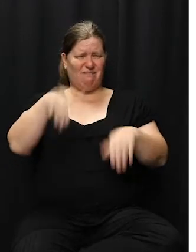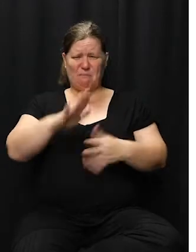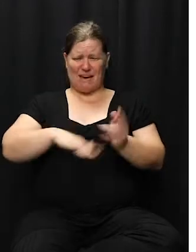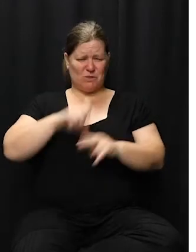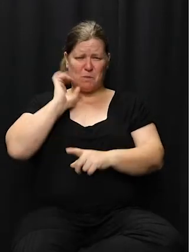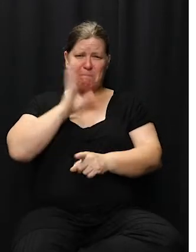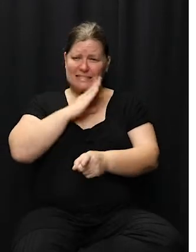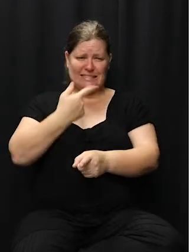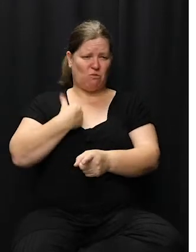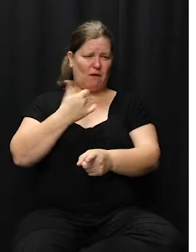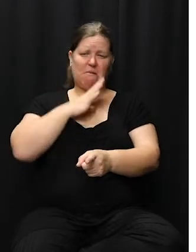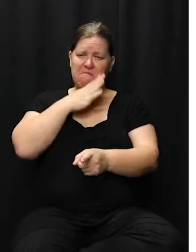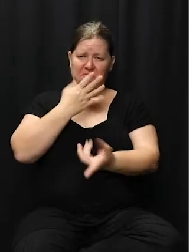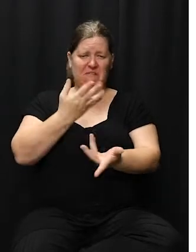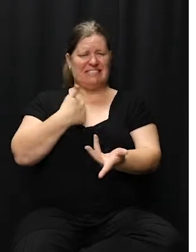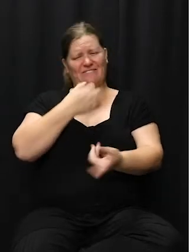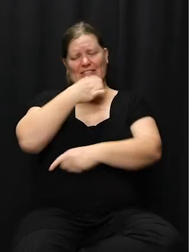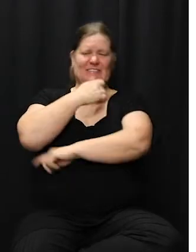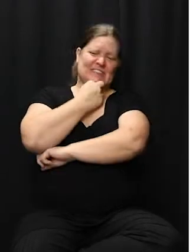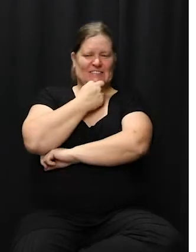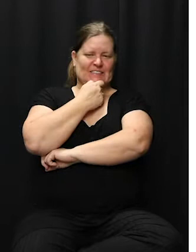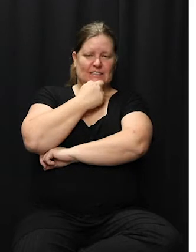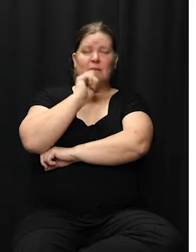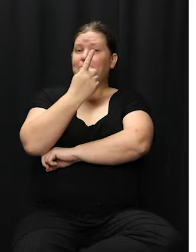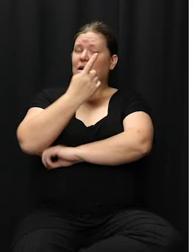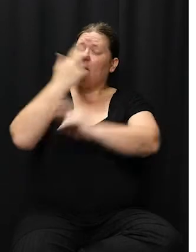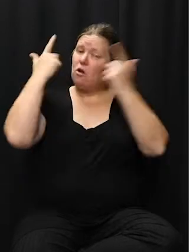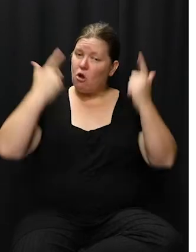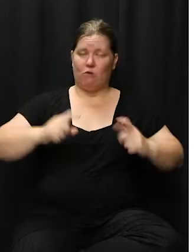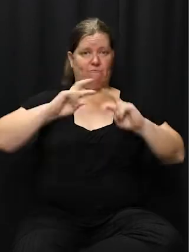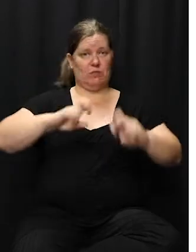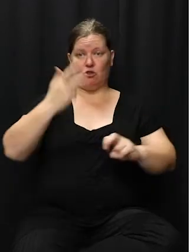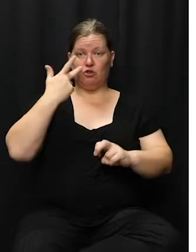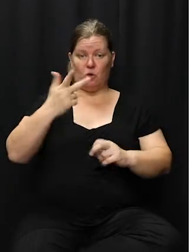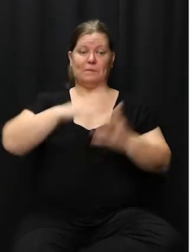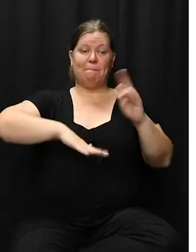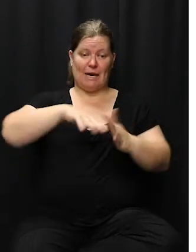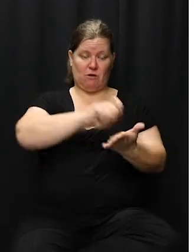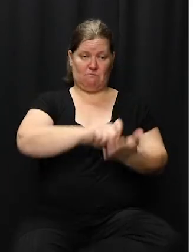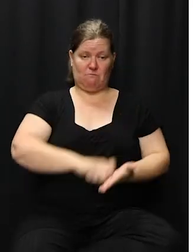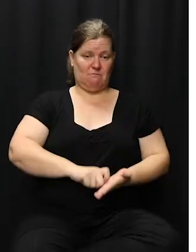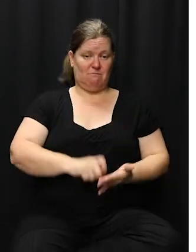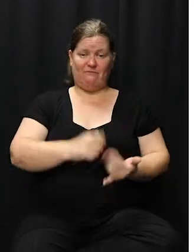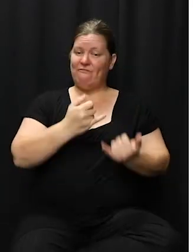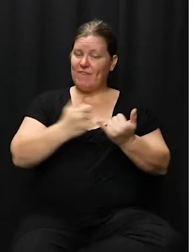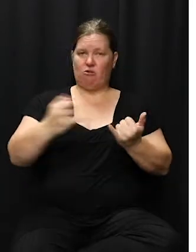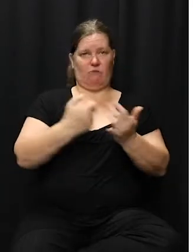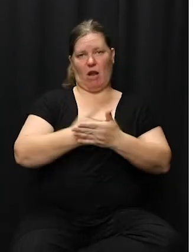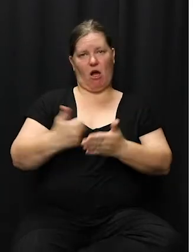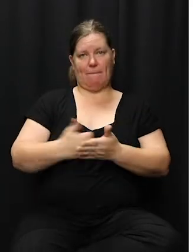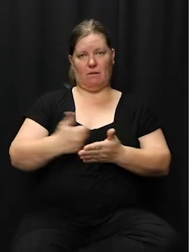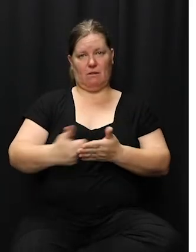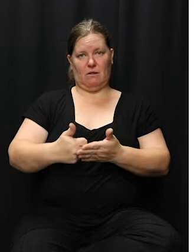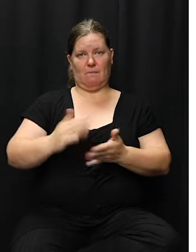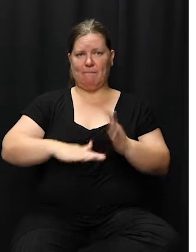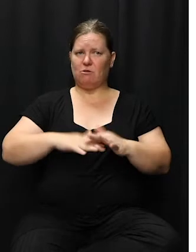and say, "Oh, really? A parent's going to get everything or miss?" But there's a lot of research to show that the parents are actually very reliable in collecting. They really